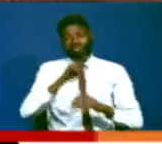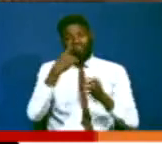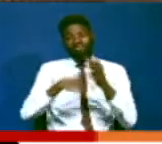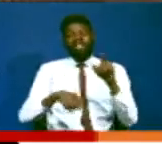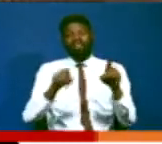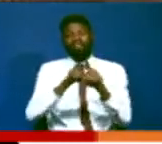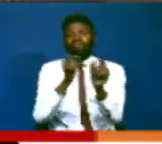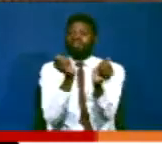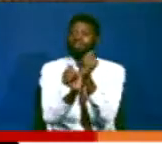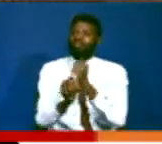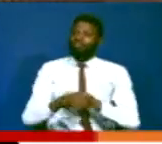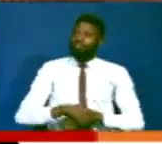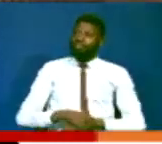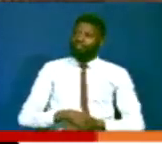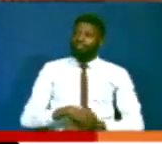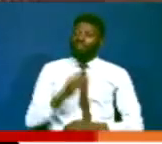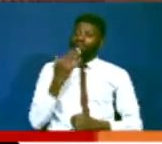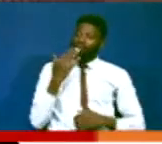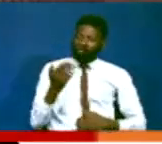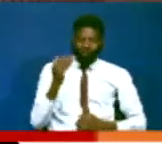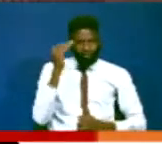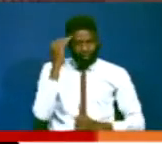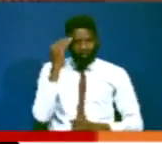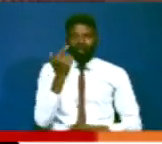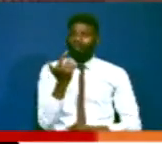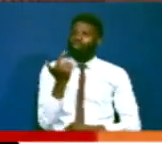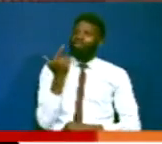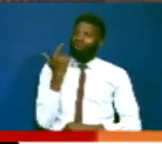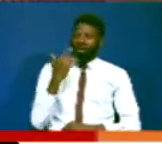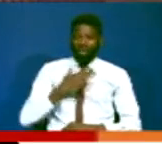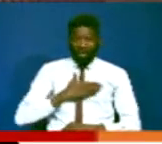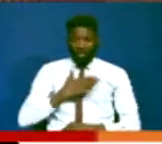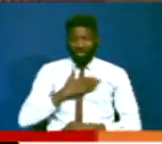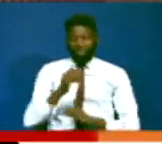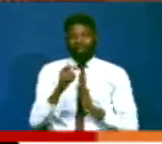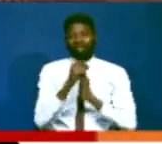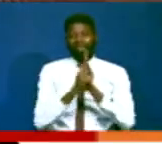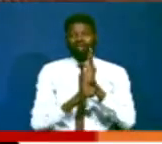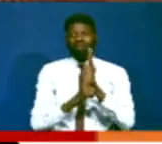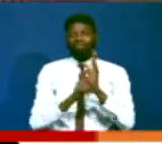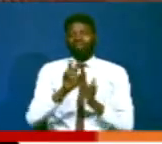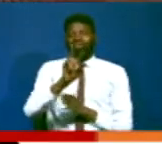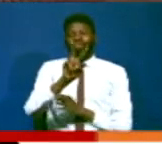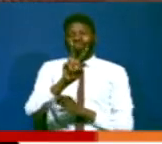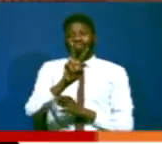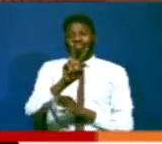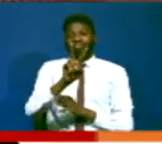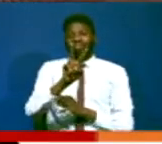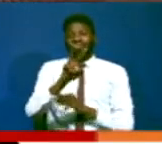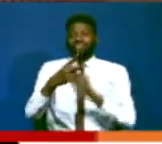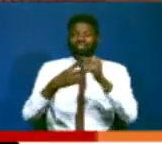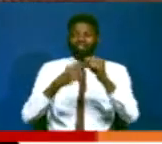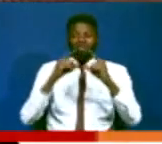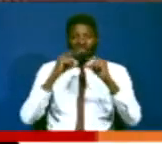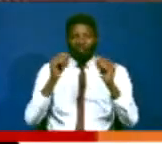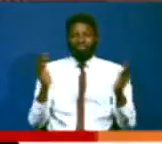You know, there is one thing, the beauty about our law, particularly when you read Article 27, is the promotion of equality. We are told that we are